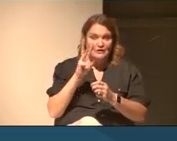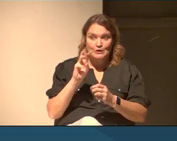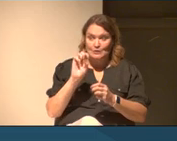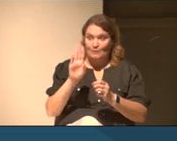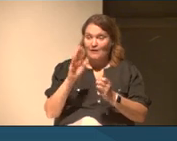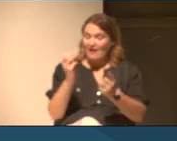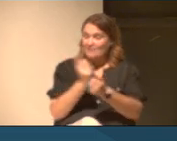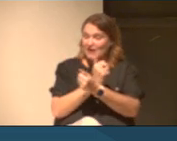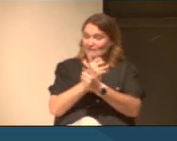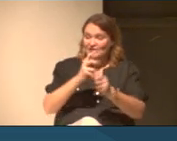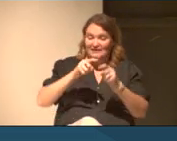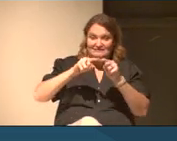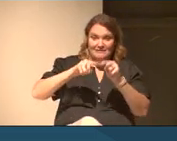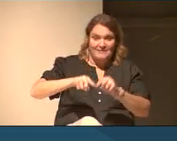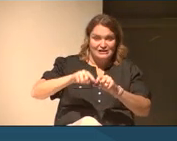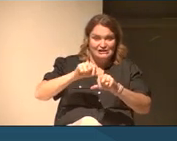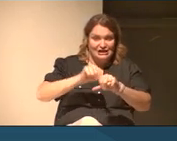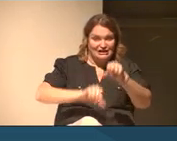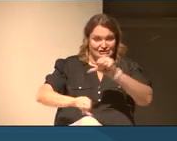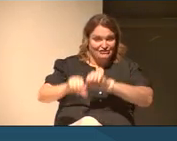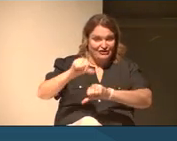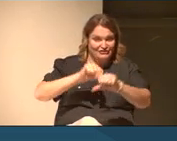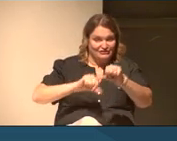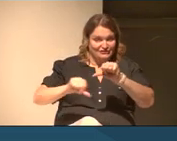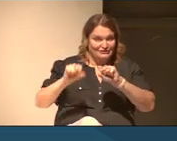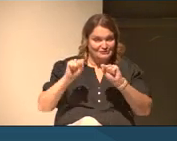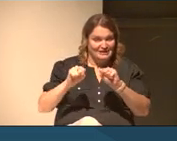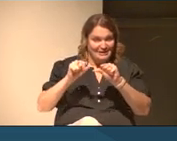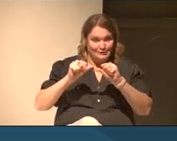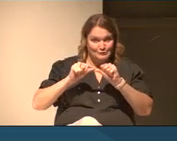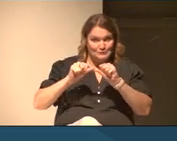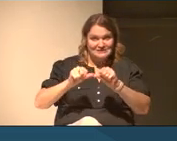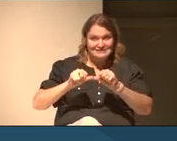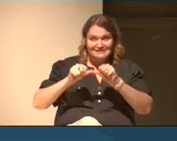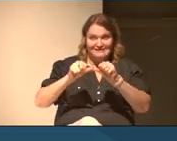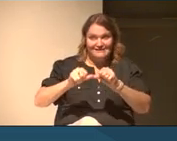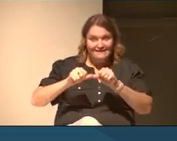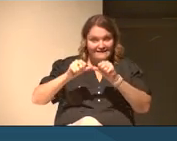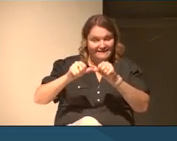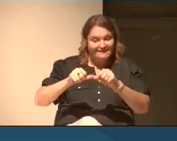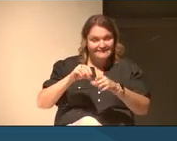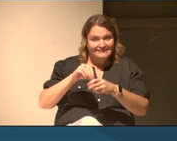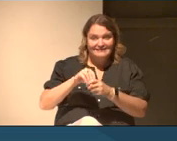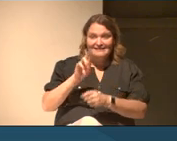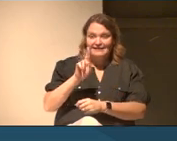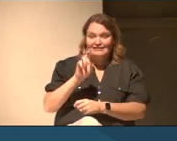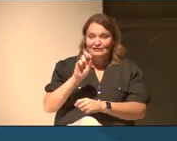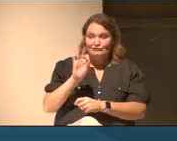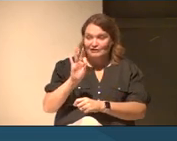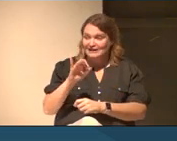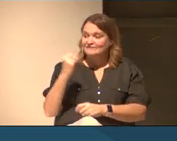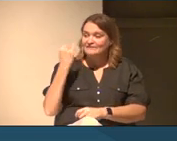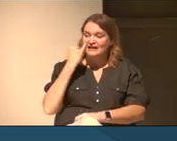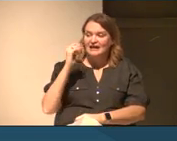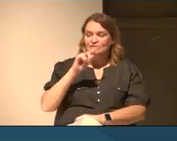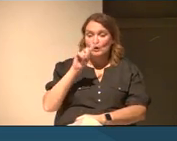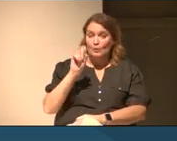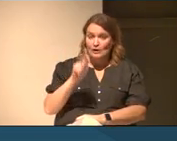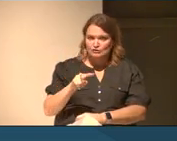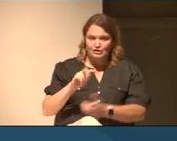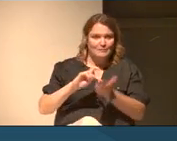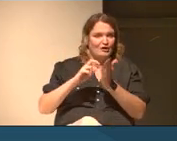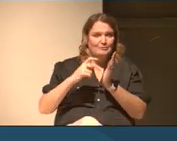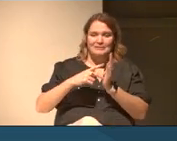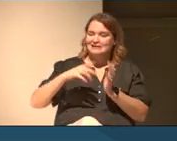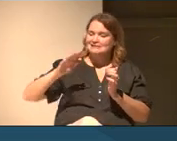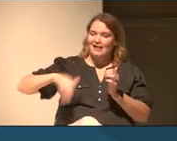that depends on other things for being able to be sustained in the reef. The question mark ones, those are ones that haven't been able to be found